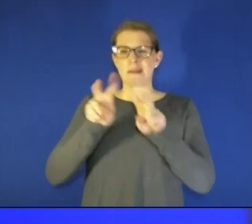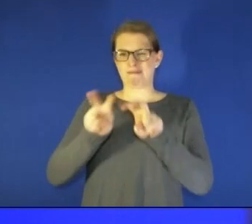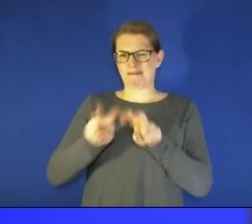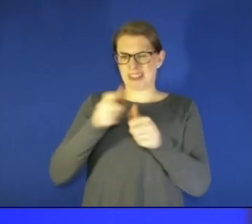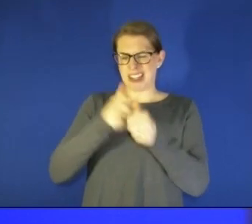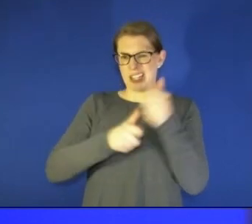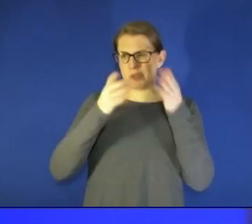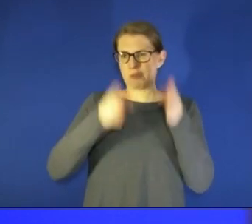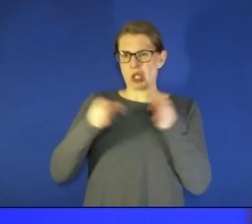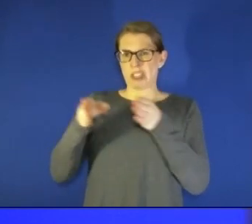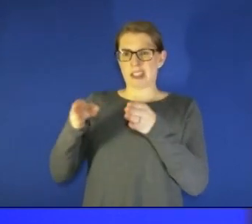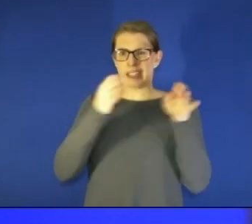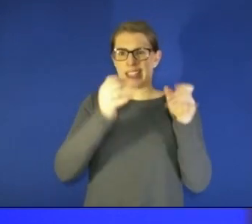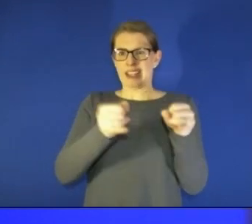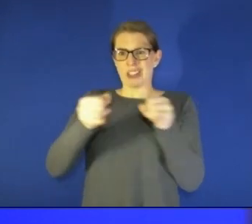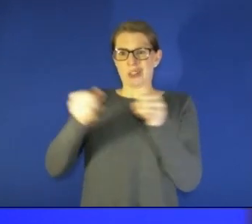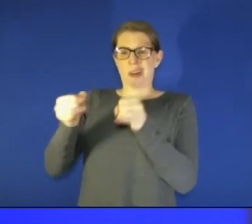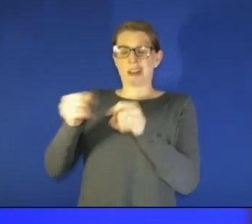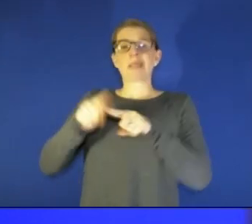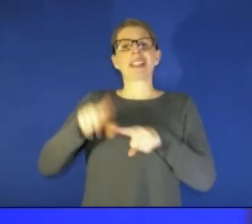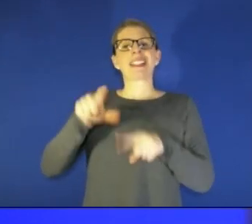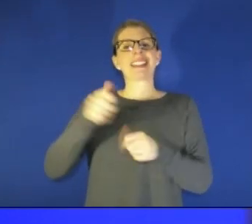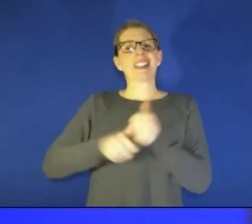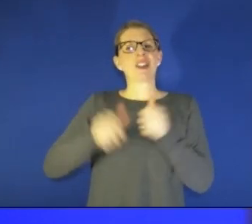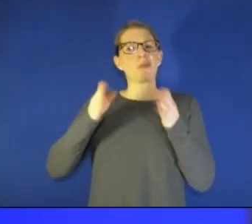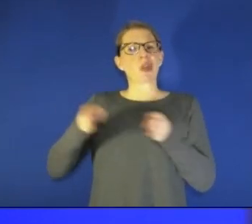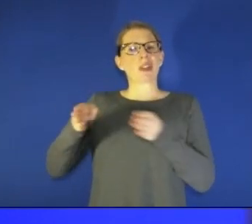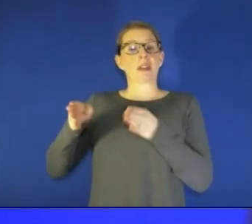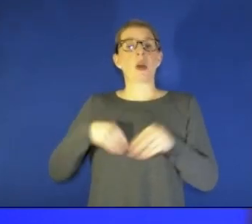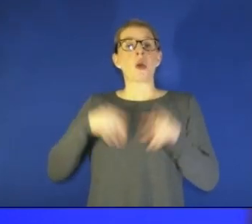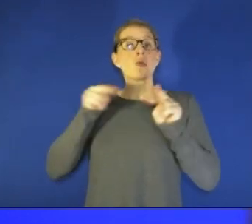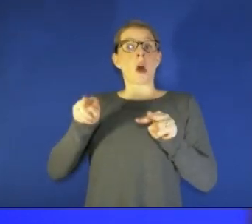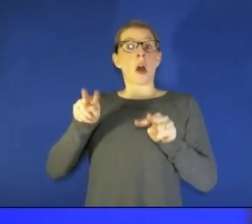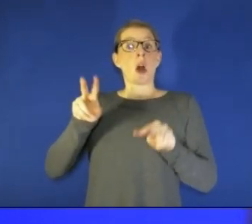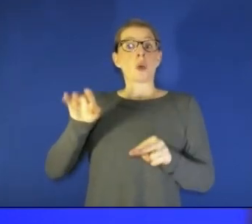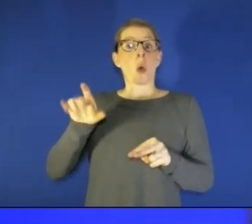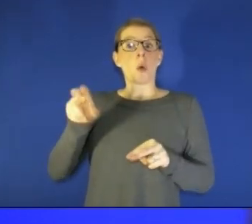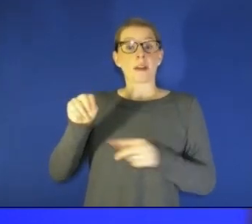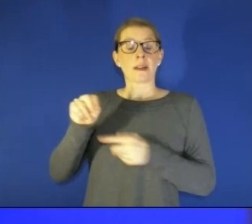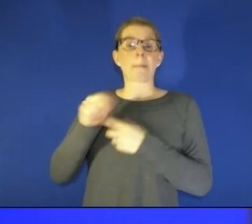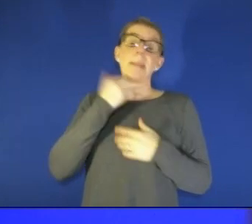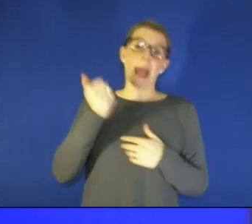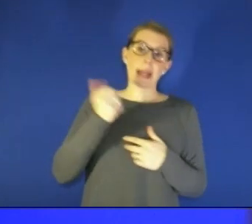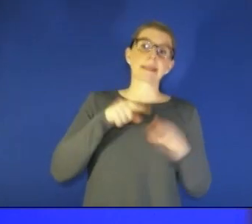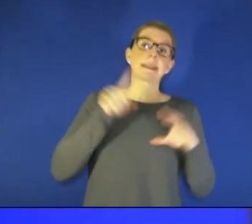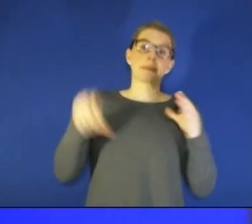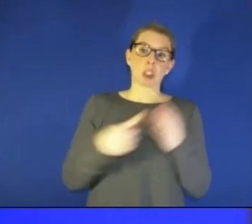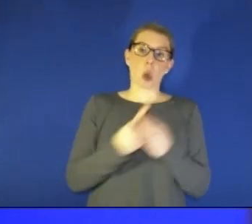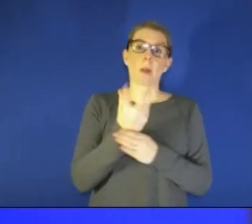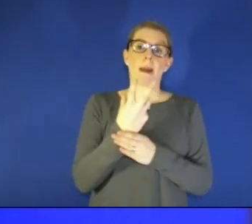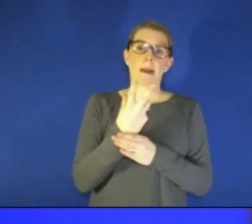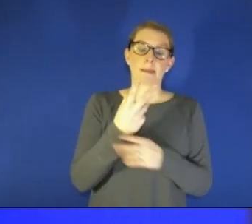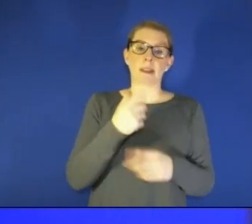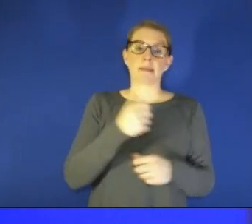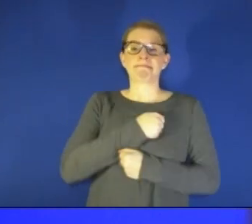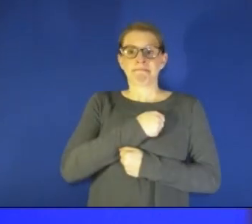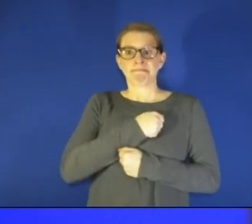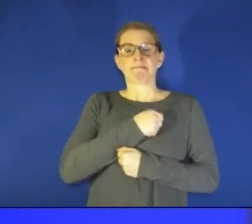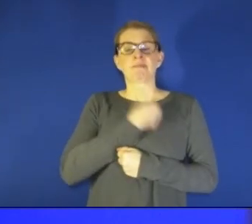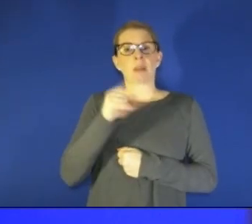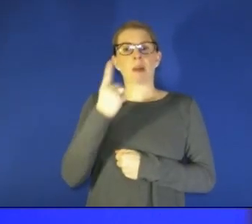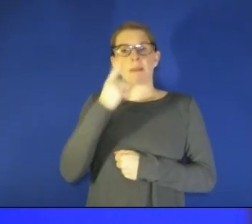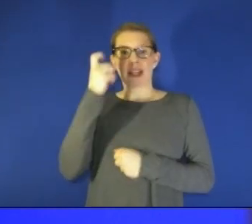basis. Now, there's lots of ways to watch the colon. The best is the colonoscopy. We love that one by far because you can see the entire